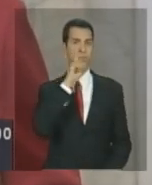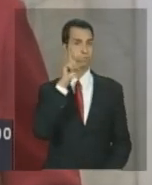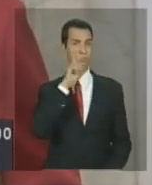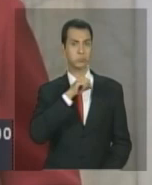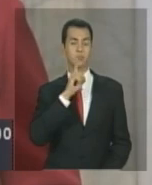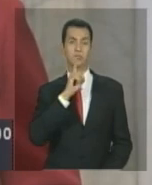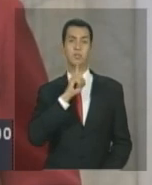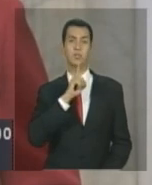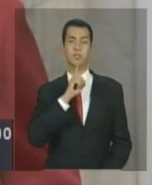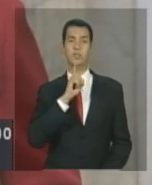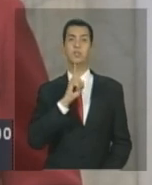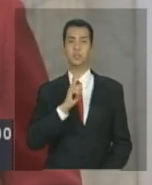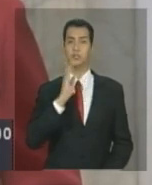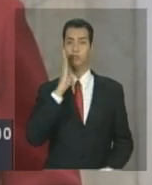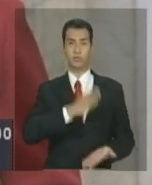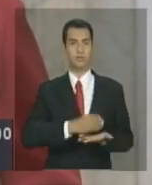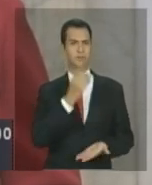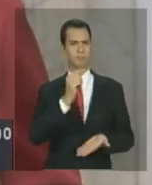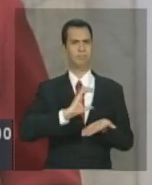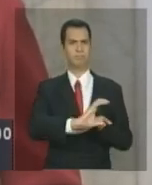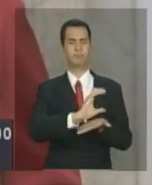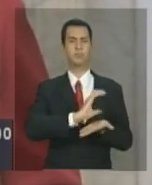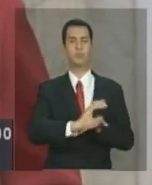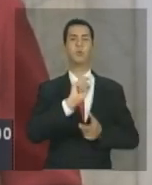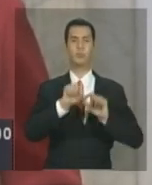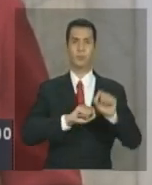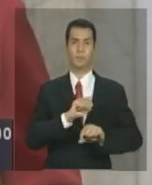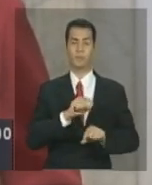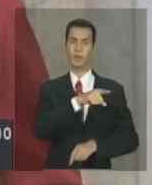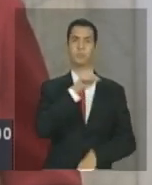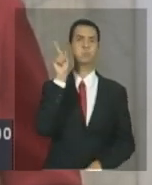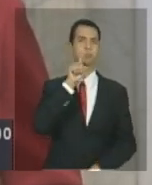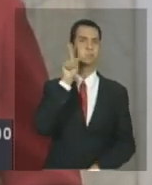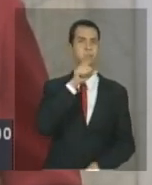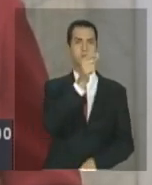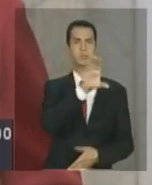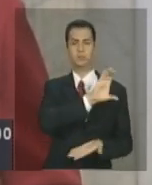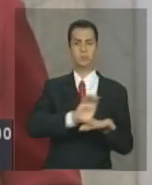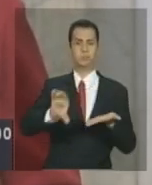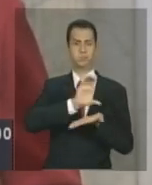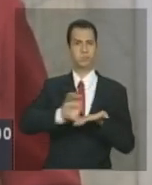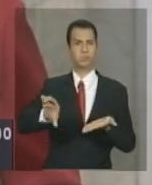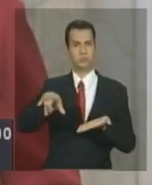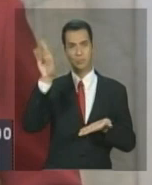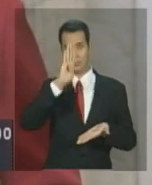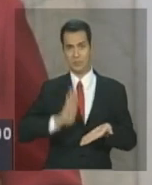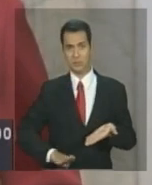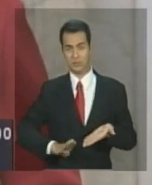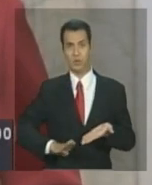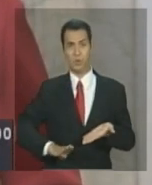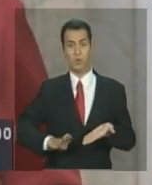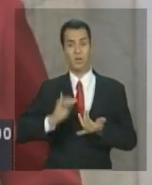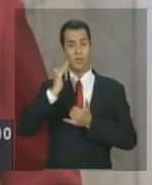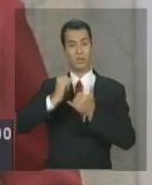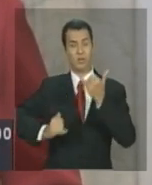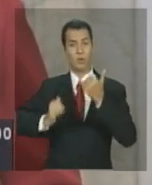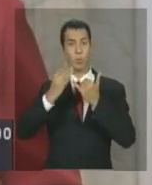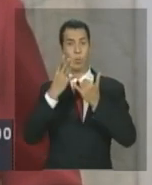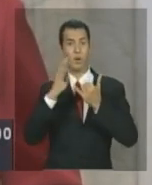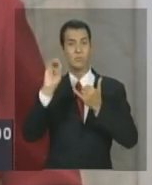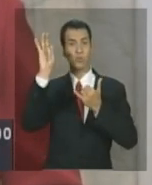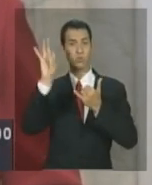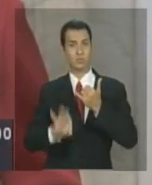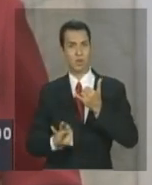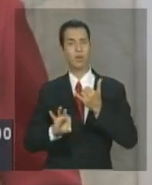a 40% do total do investimento americano no Brasil. Brazil's current investment